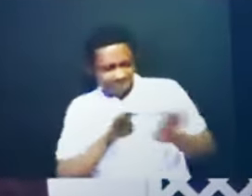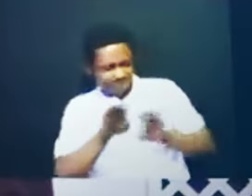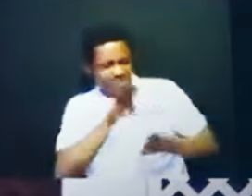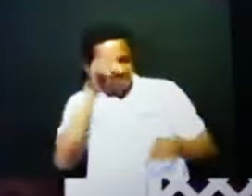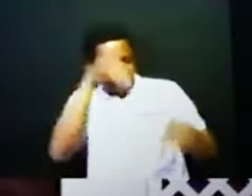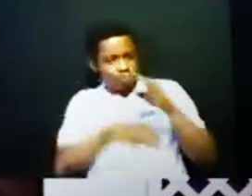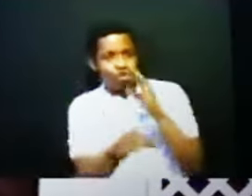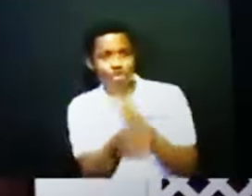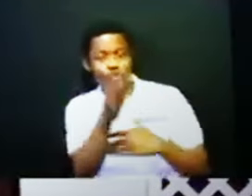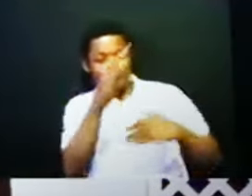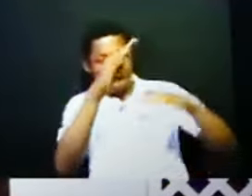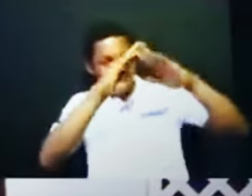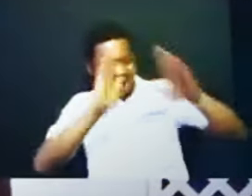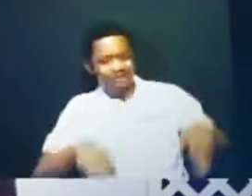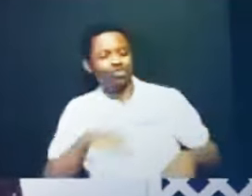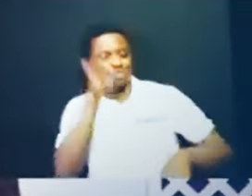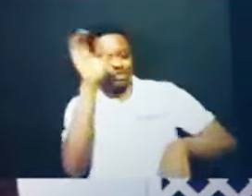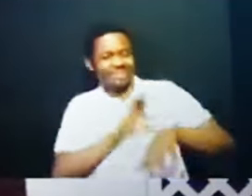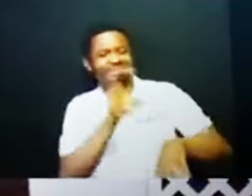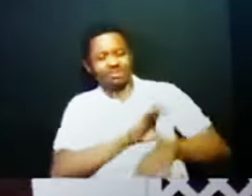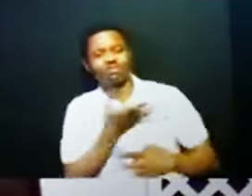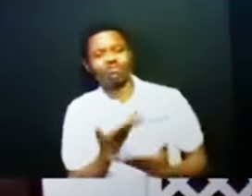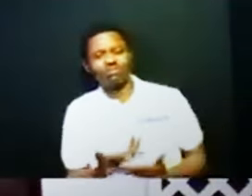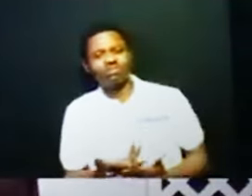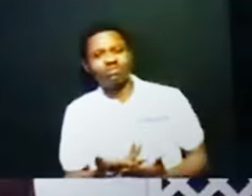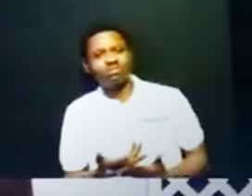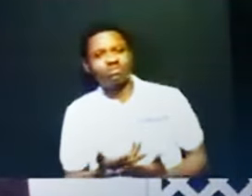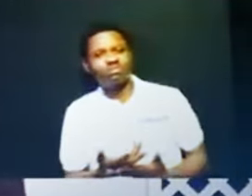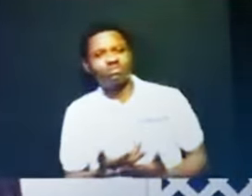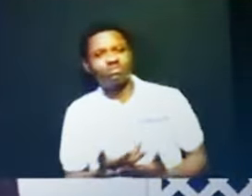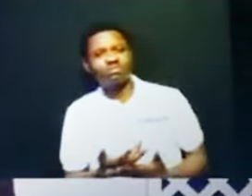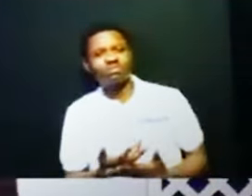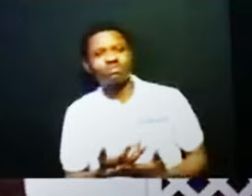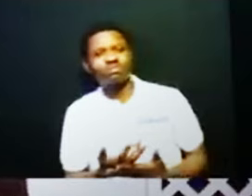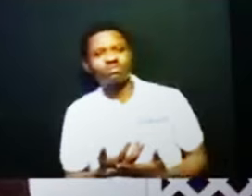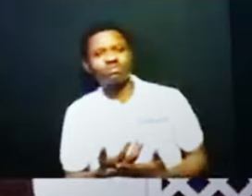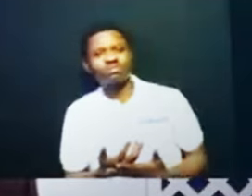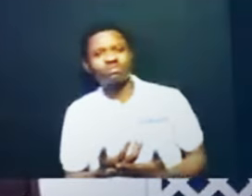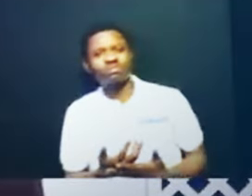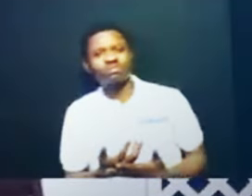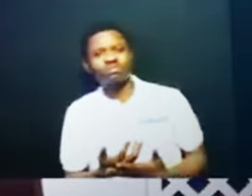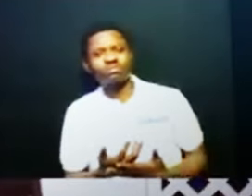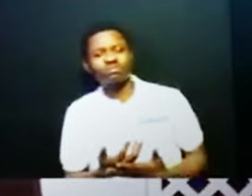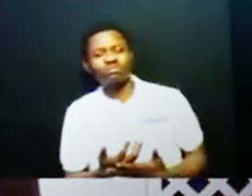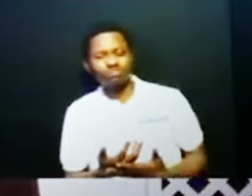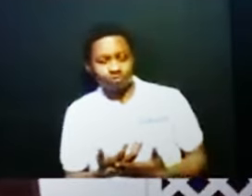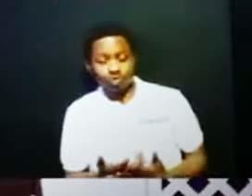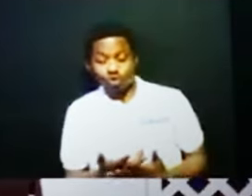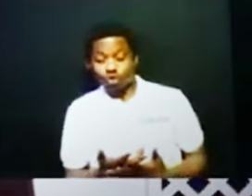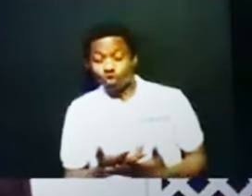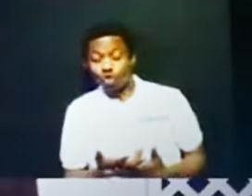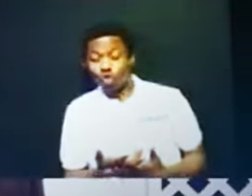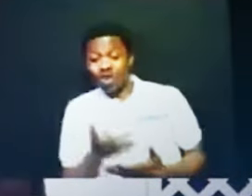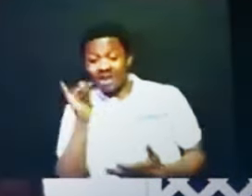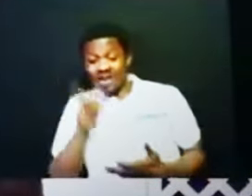Now, the people he was talking about was not they minus him, Timothy.